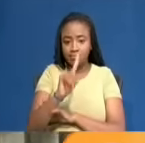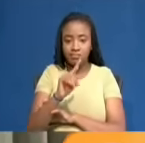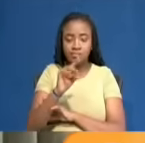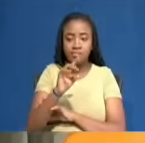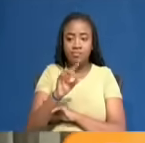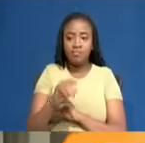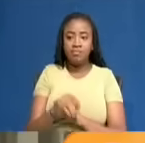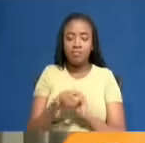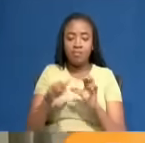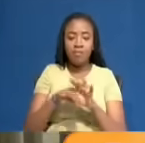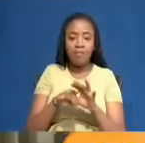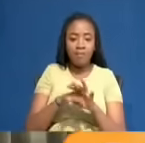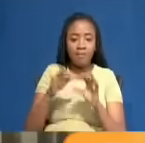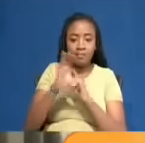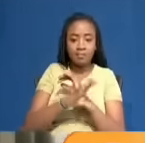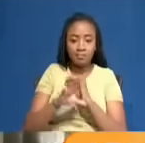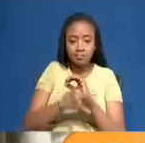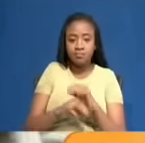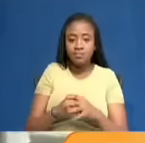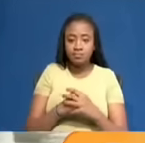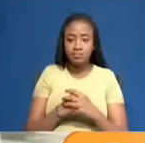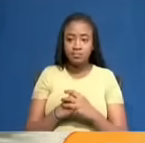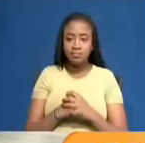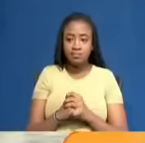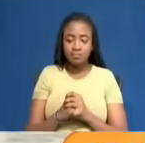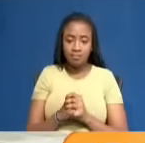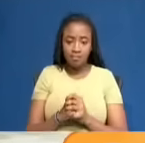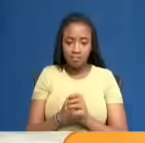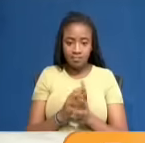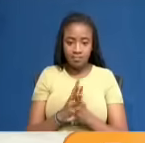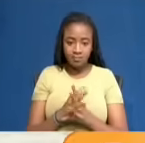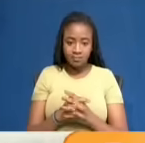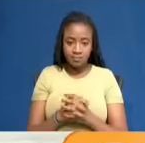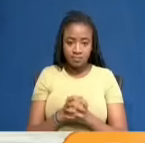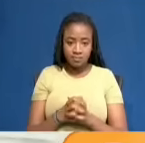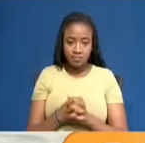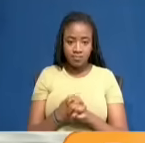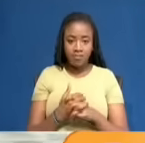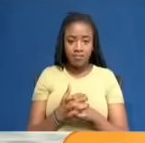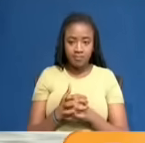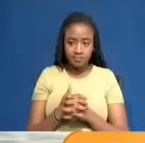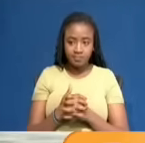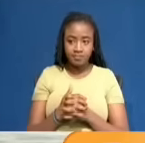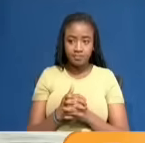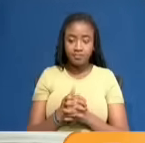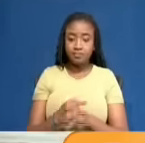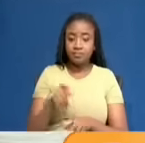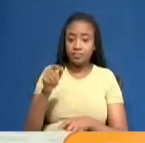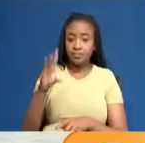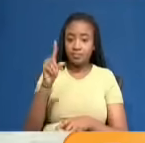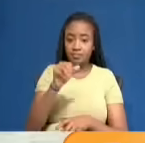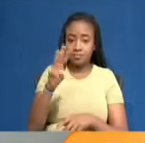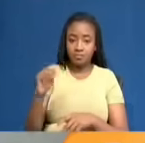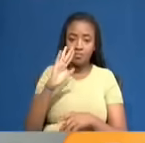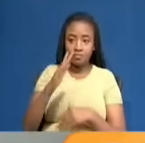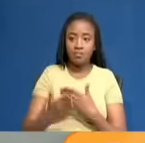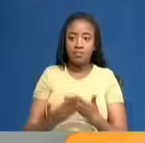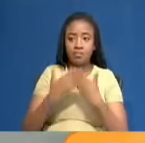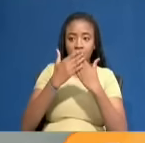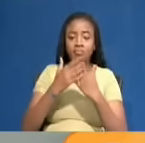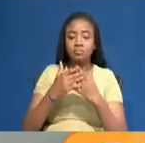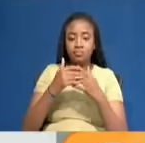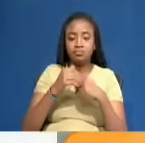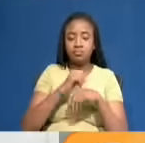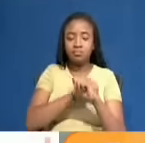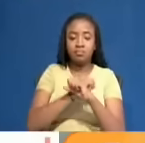providing modern energy sources, the Grand Ethiopian Renaissance Dam saves the environment from destruction, especially by